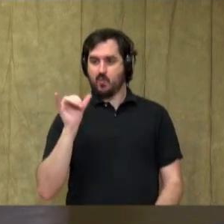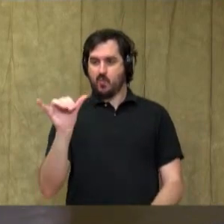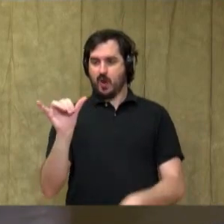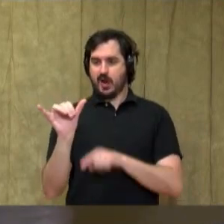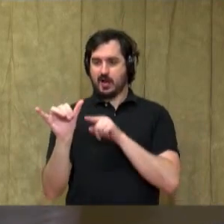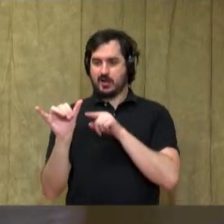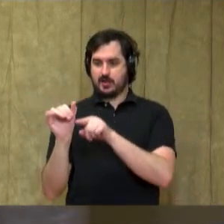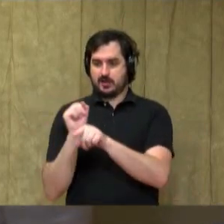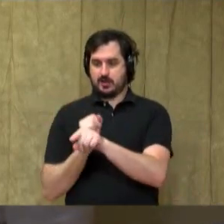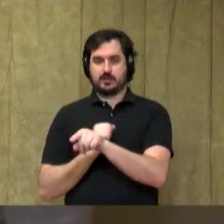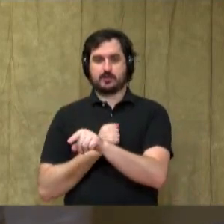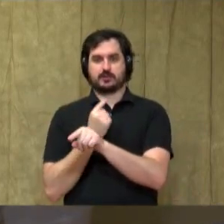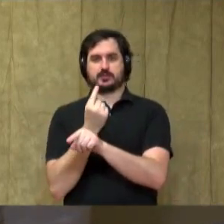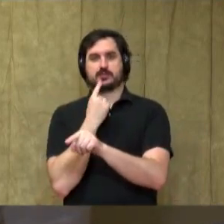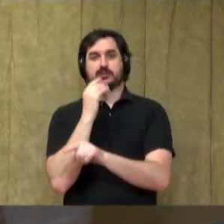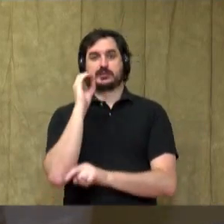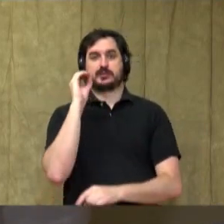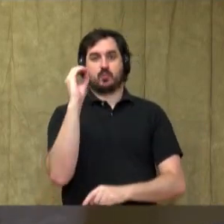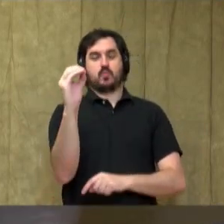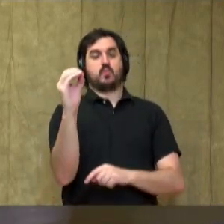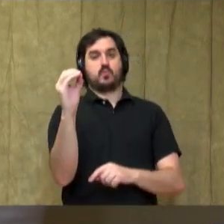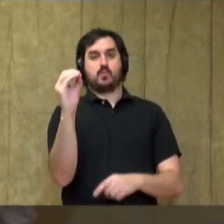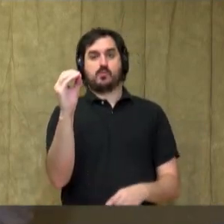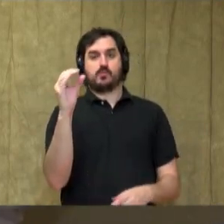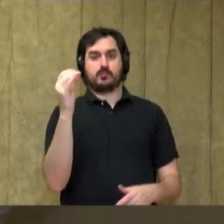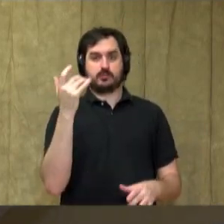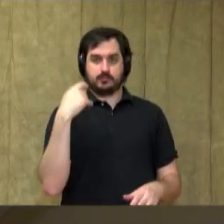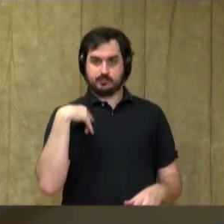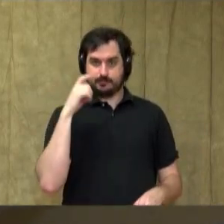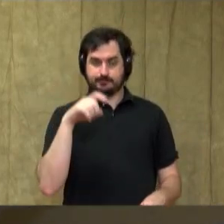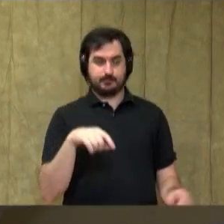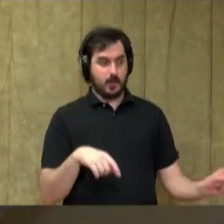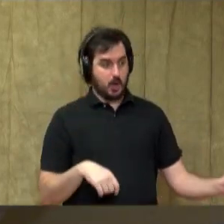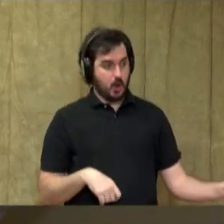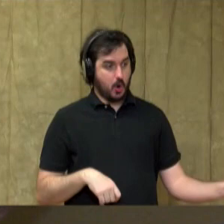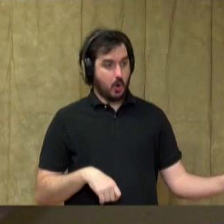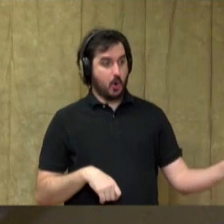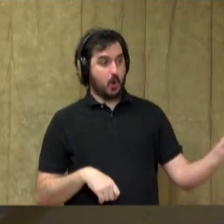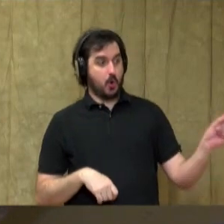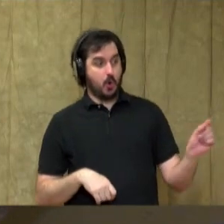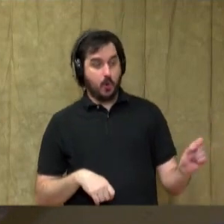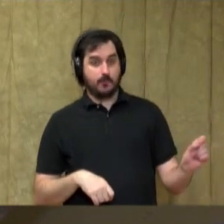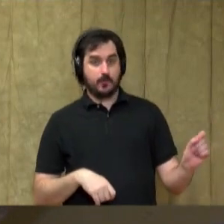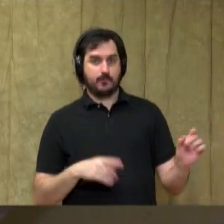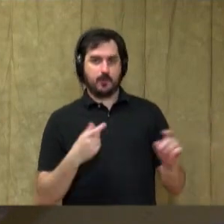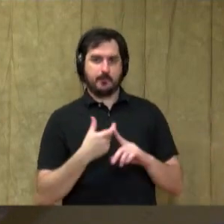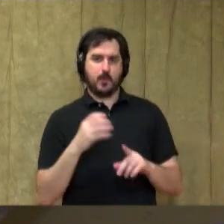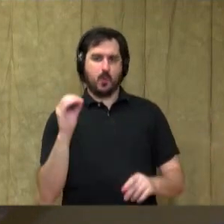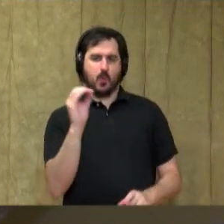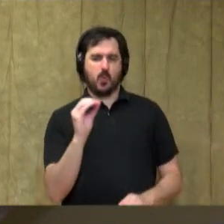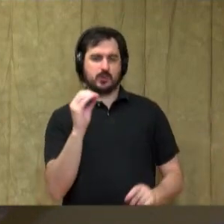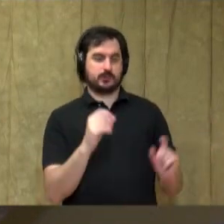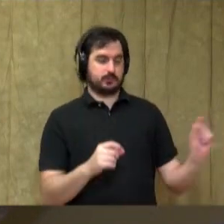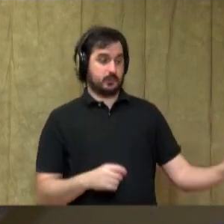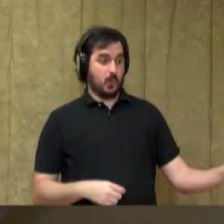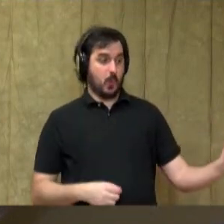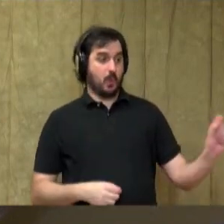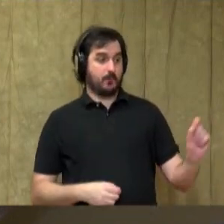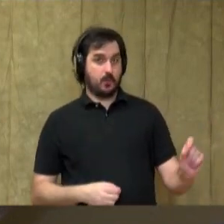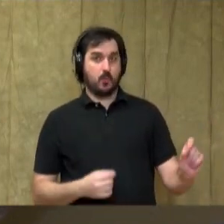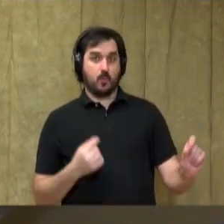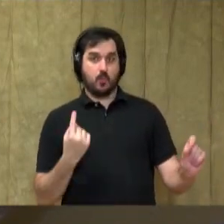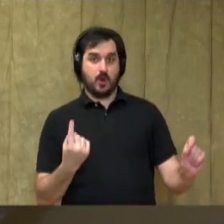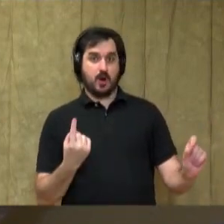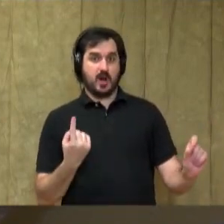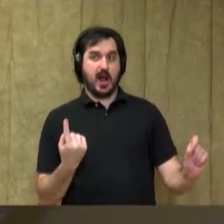my Y coordinate is 0, I'm going to go over from the origin 1 and up